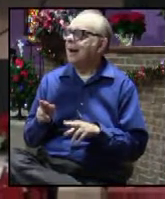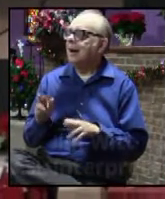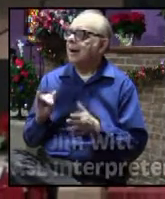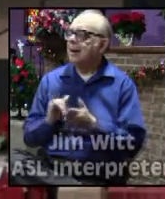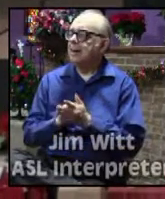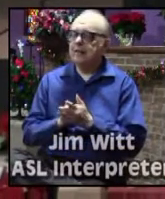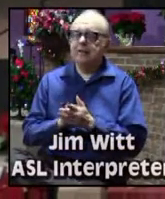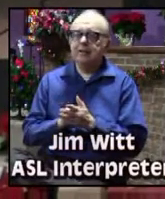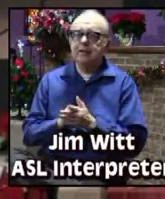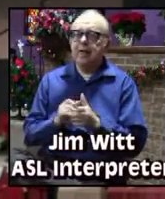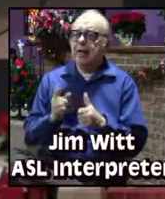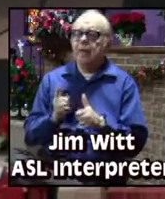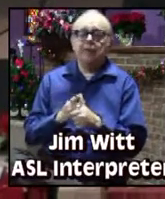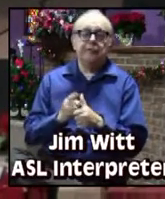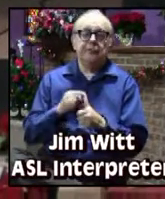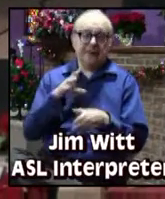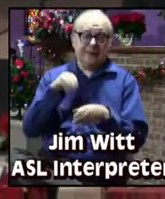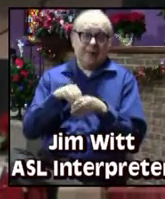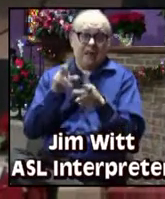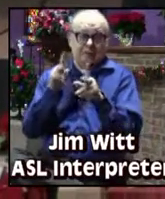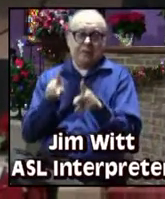is our first participant.